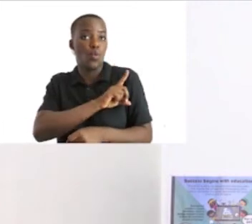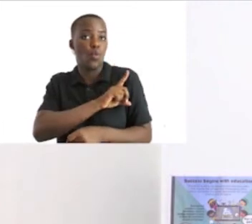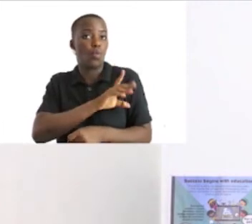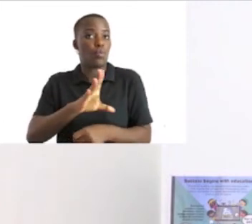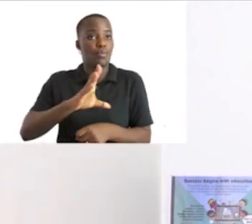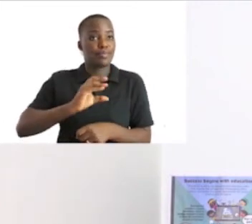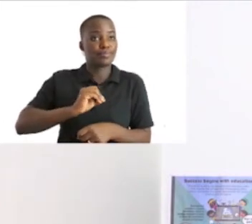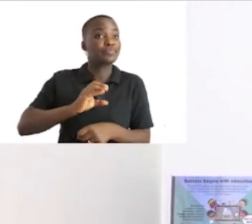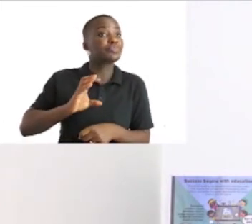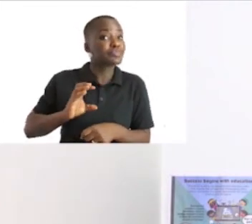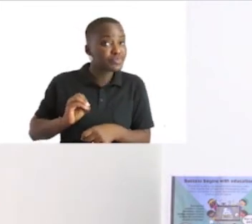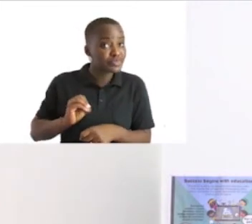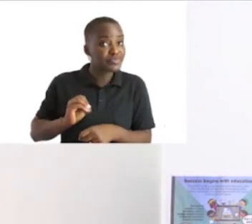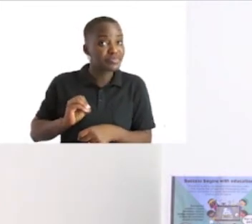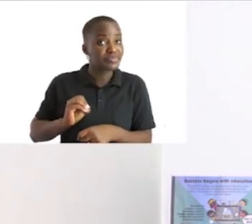write